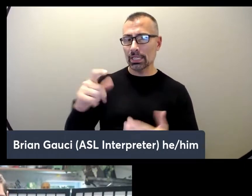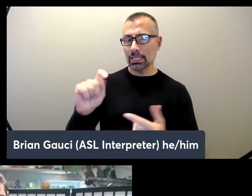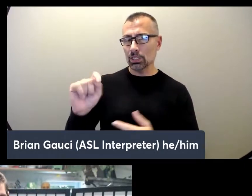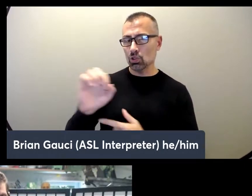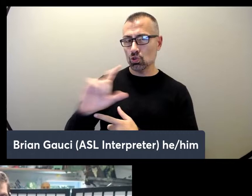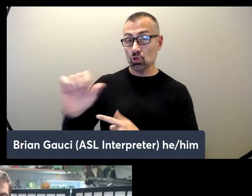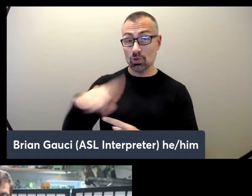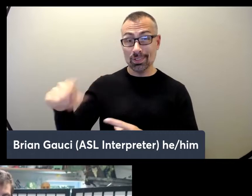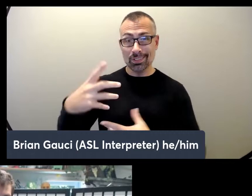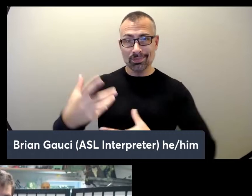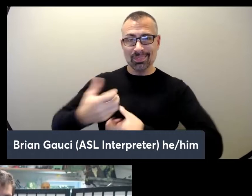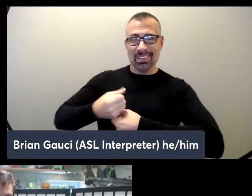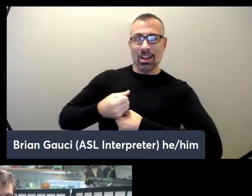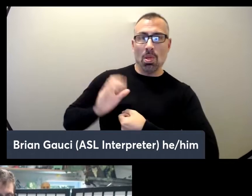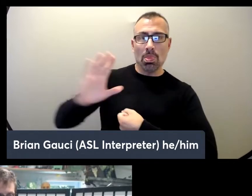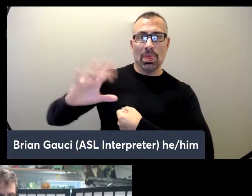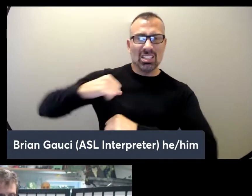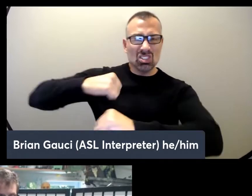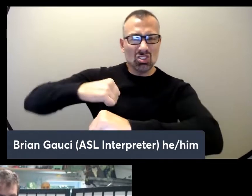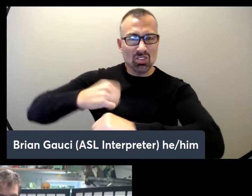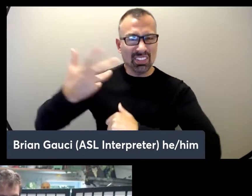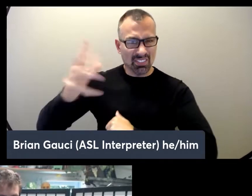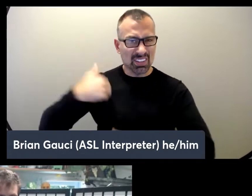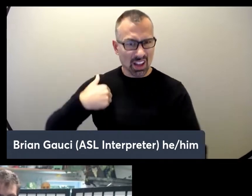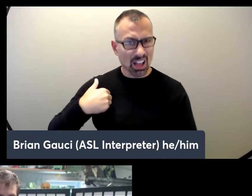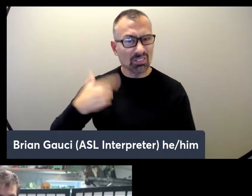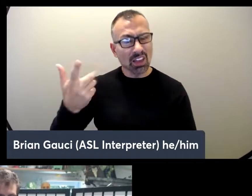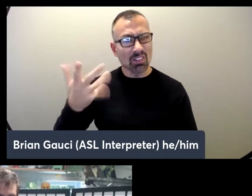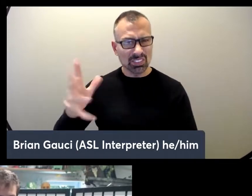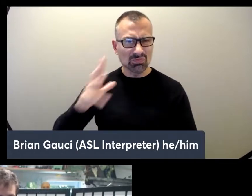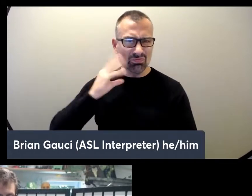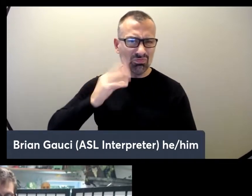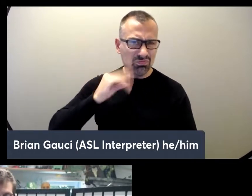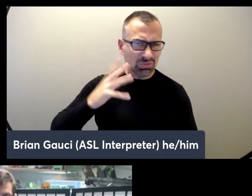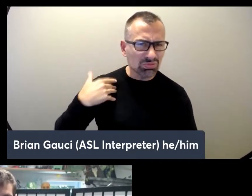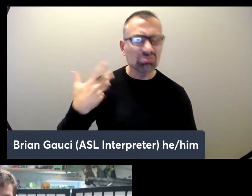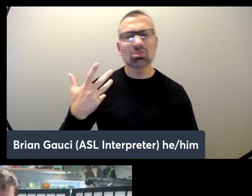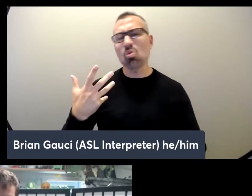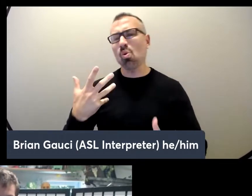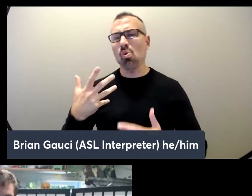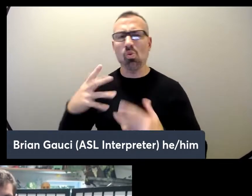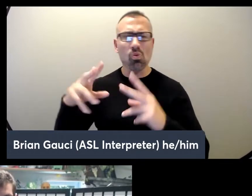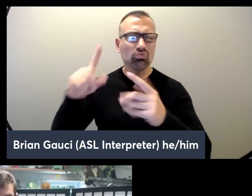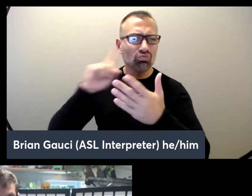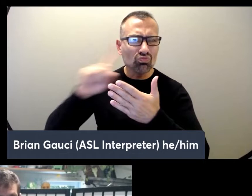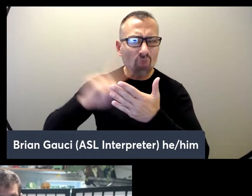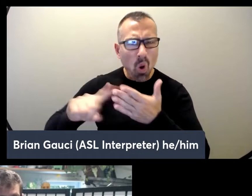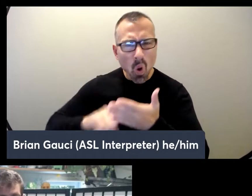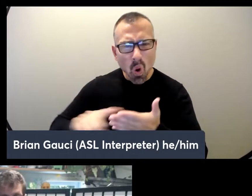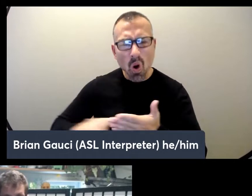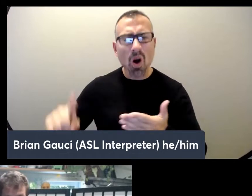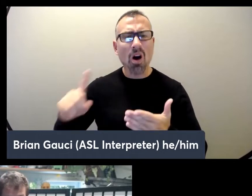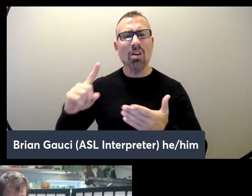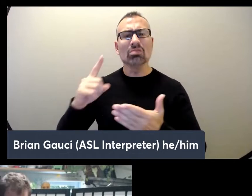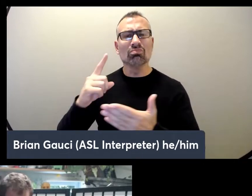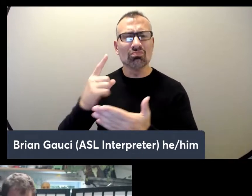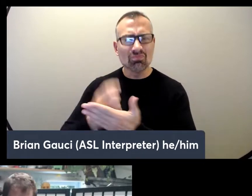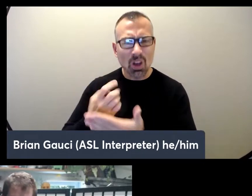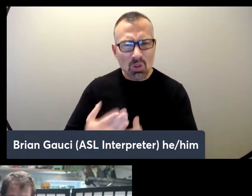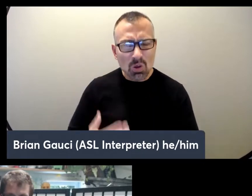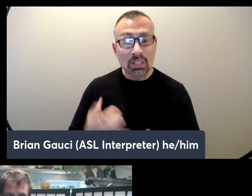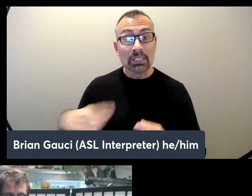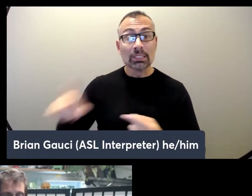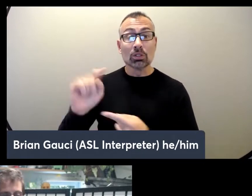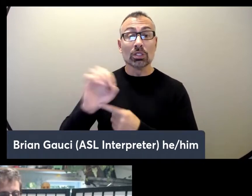that security that they've already been through, right? They've already gone through security audits. They've gone through validation. These tools have been hardened. These libraries have been hardened. They're used in other contracts